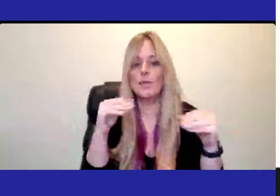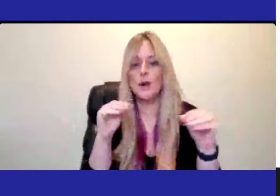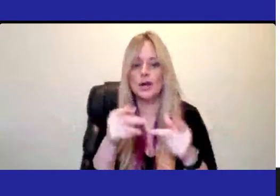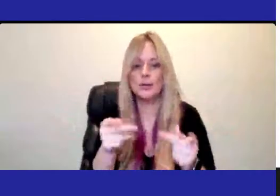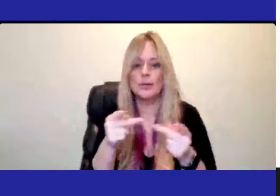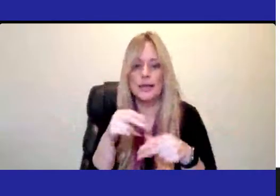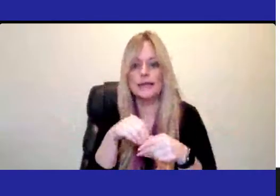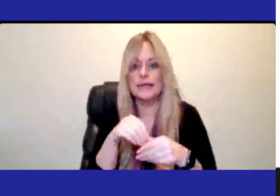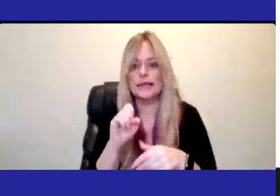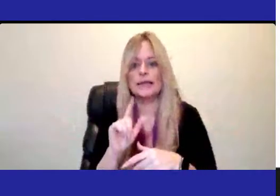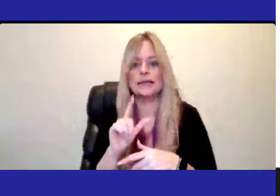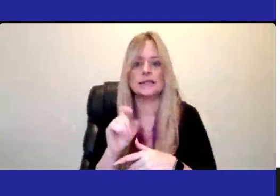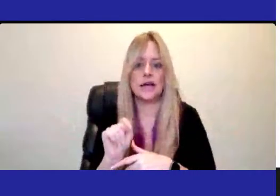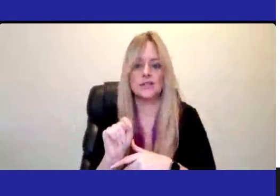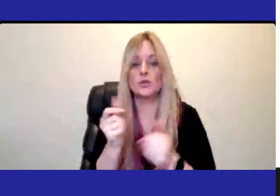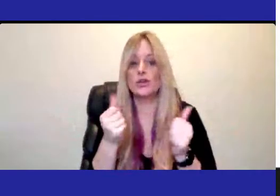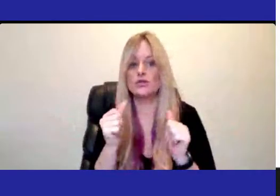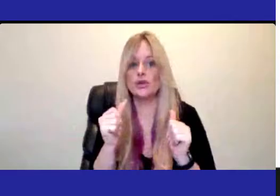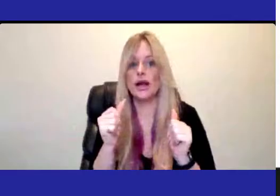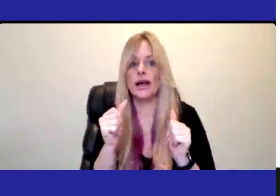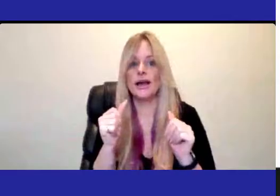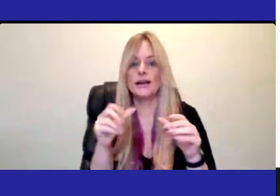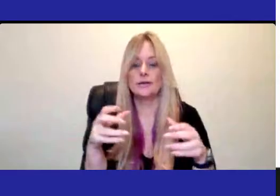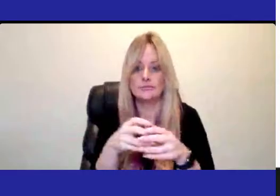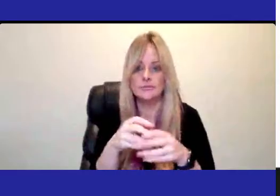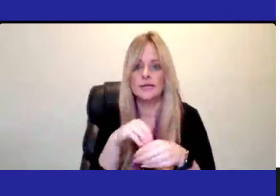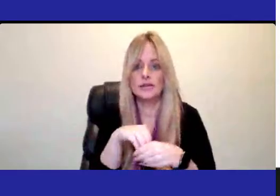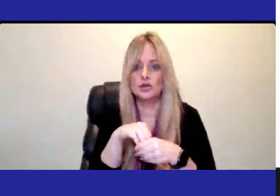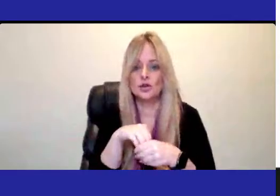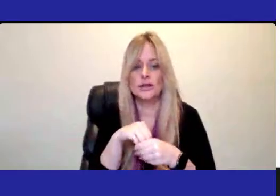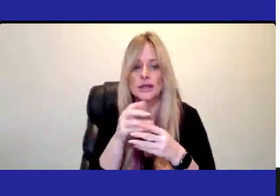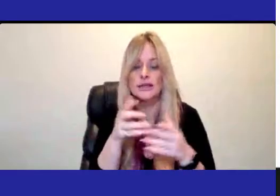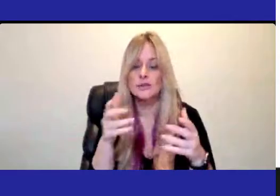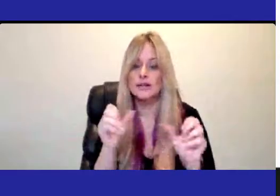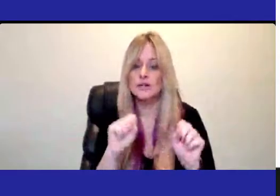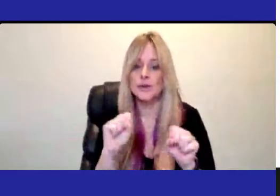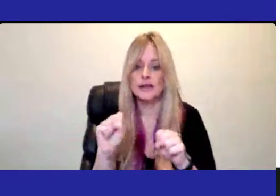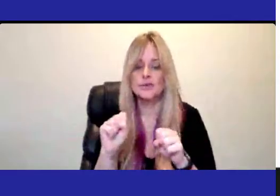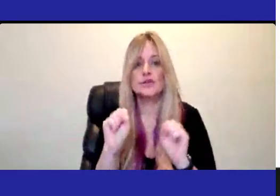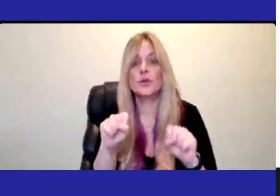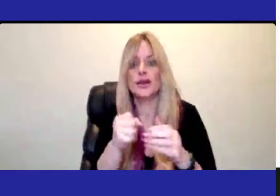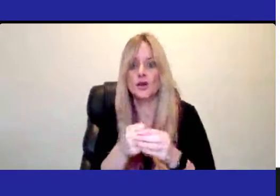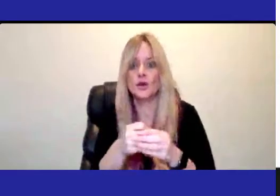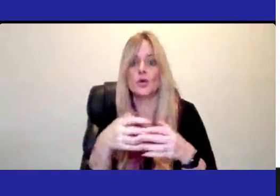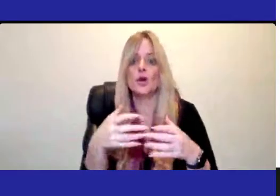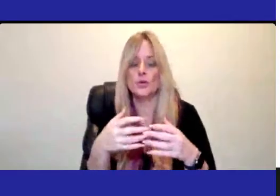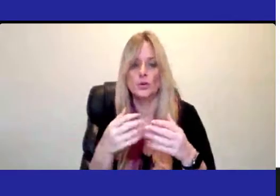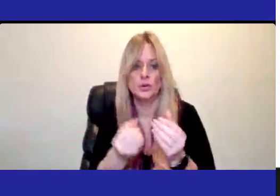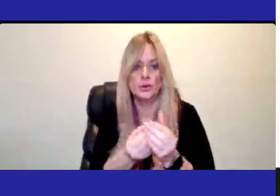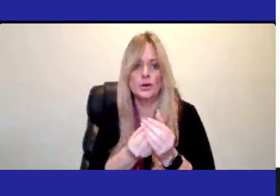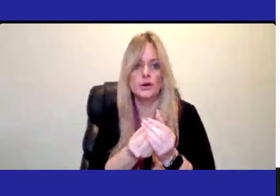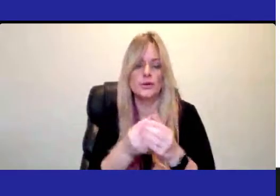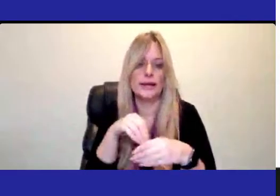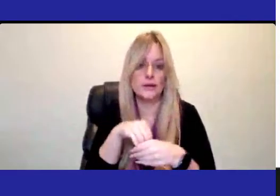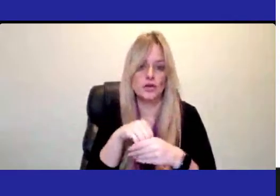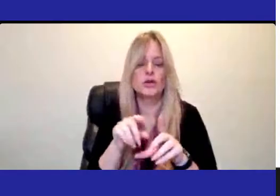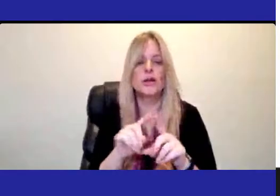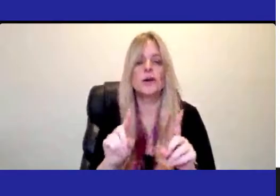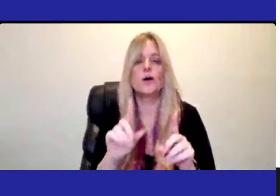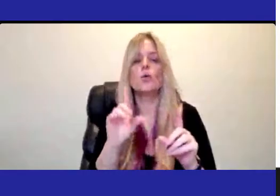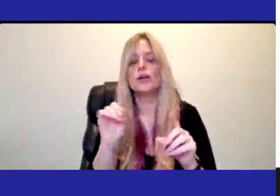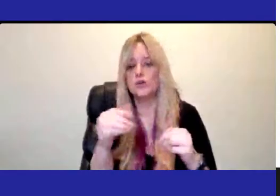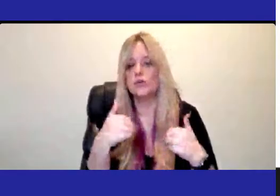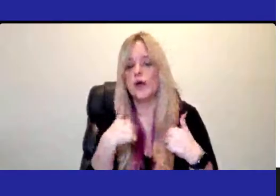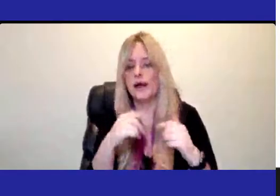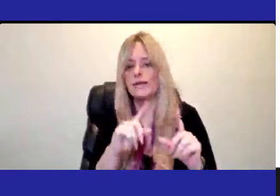We try to consolidate the marketplace internally as much as we can so that we can grow internally, but we do have additional slots